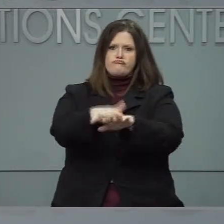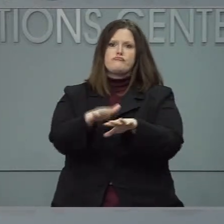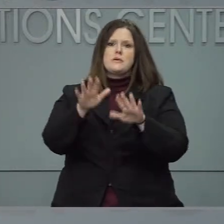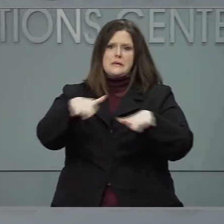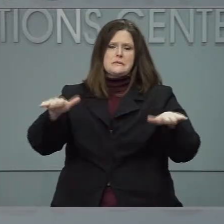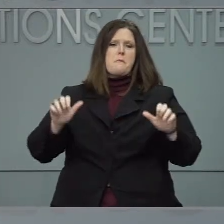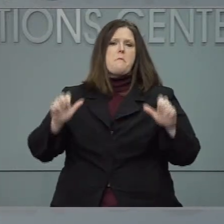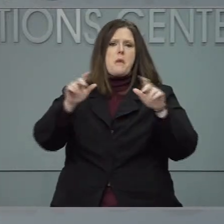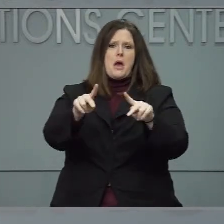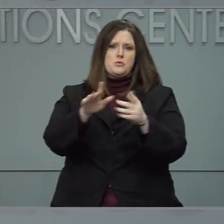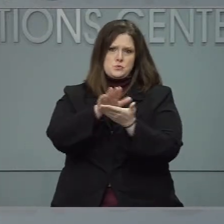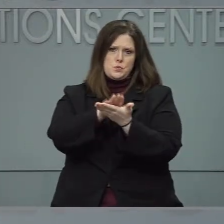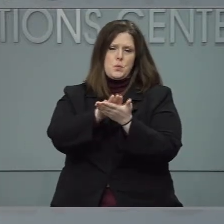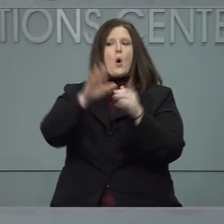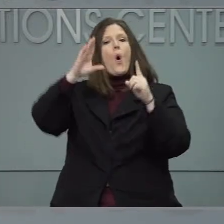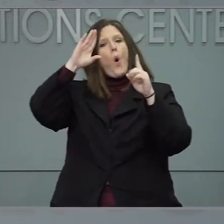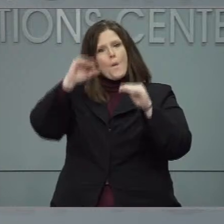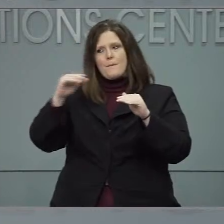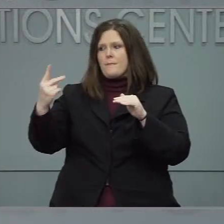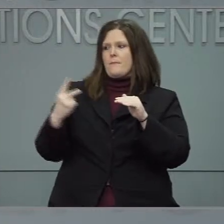compromise bill soon.